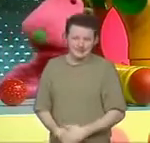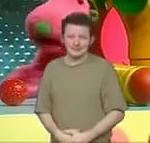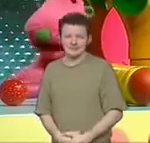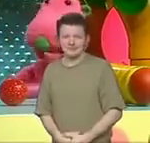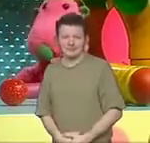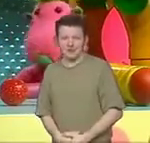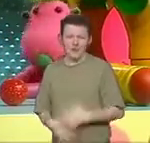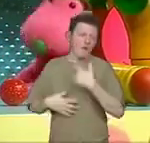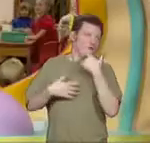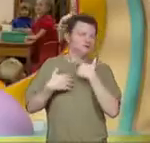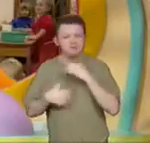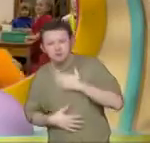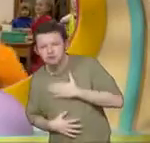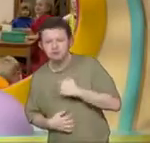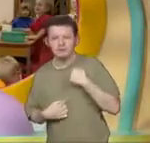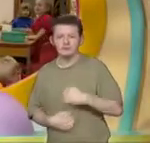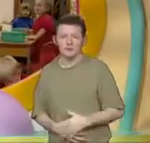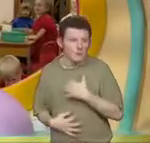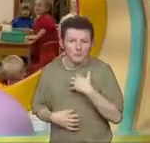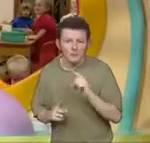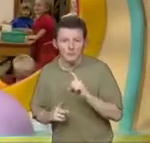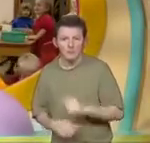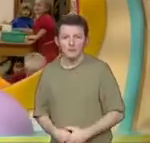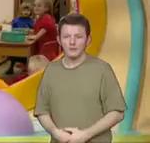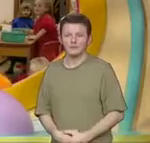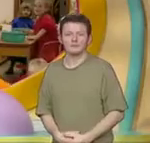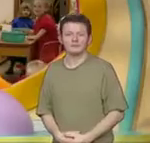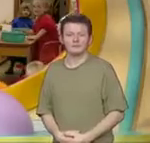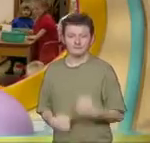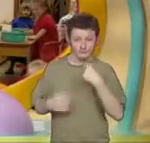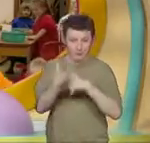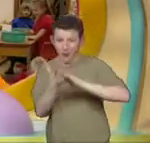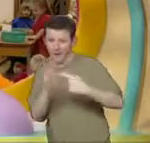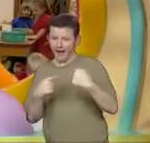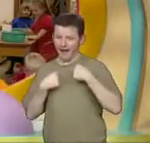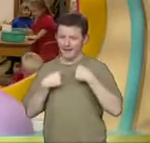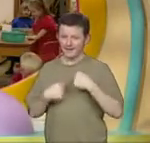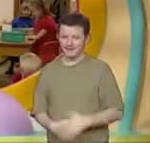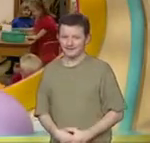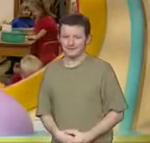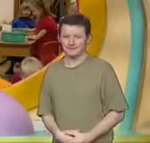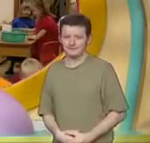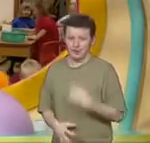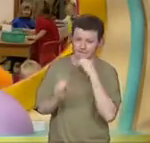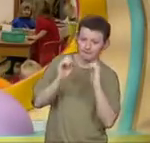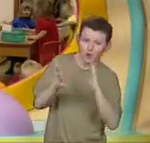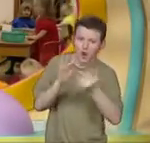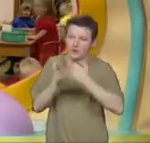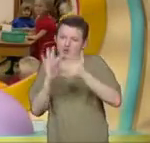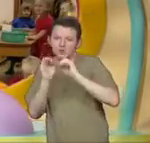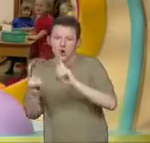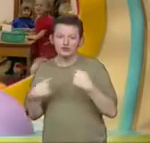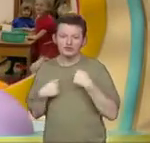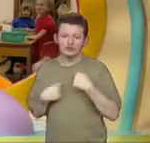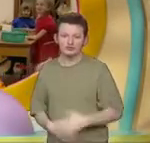Hooby galooby! This is Roma Hoob, reporting for Hoob News, with